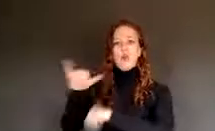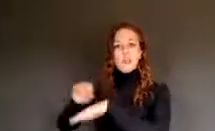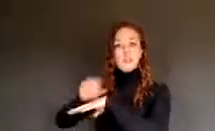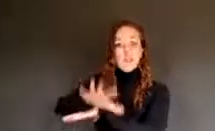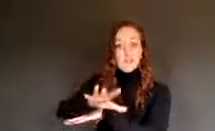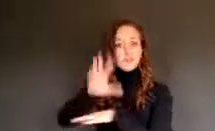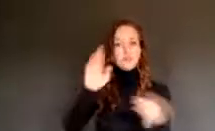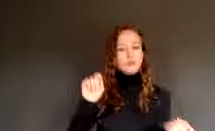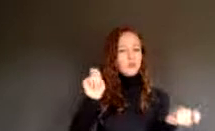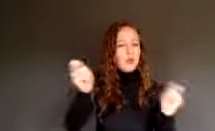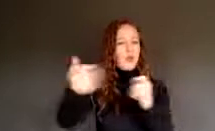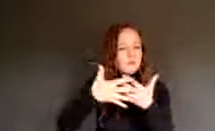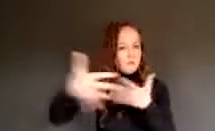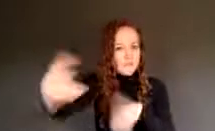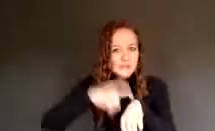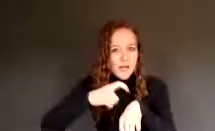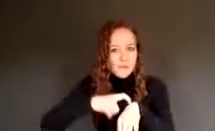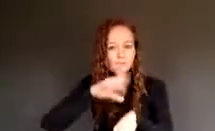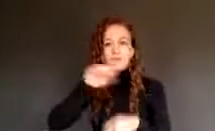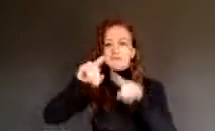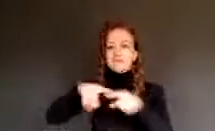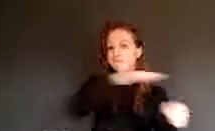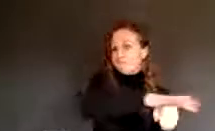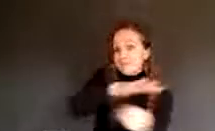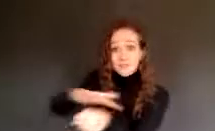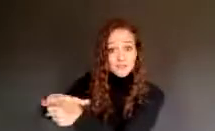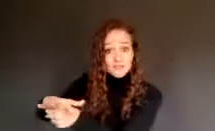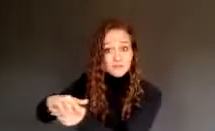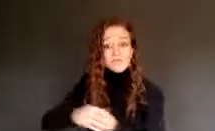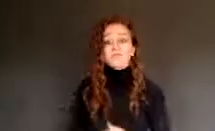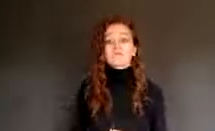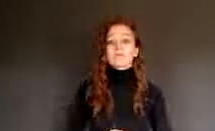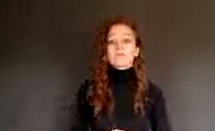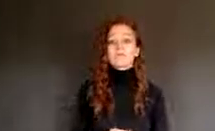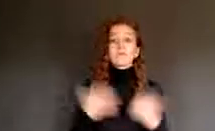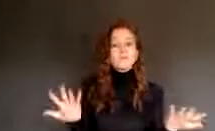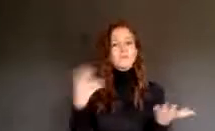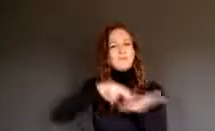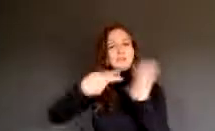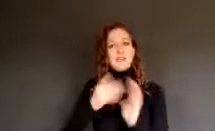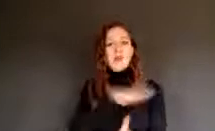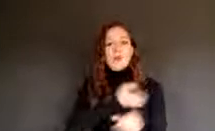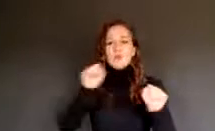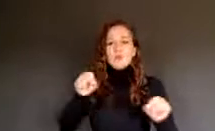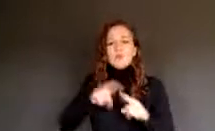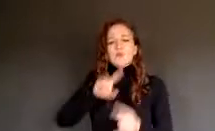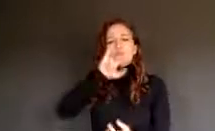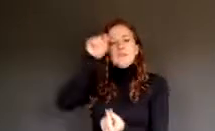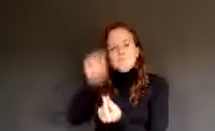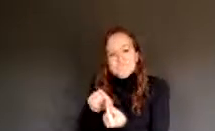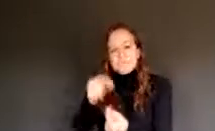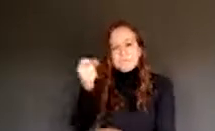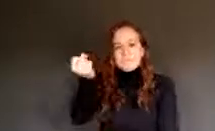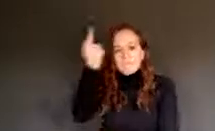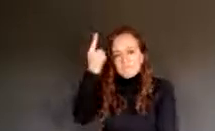So any given ecological process, the strength of its effects on the environment will vary across time and space. Thus,